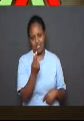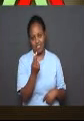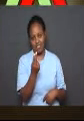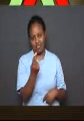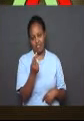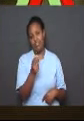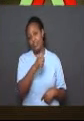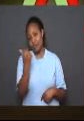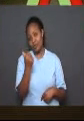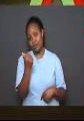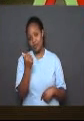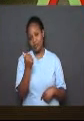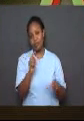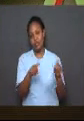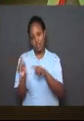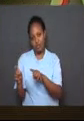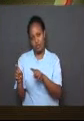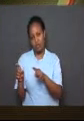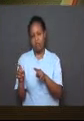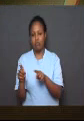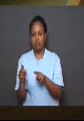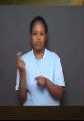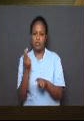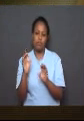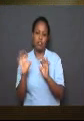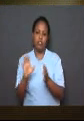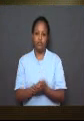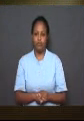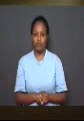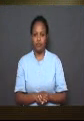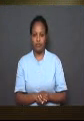benefits when they have no more right than anyone else.